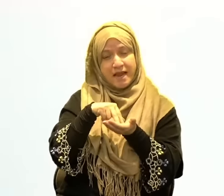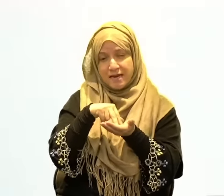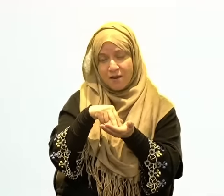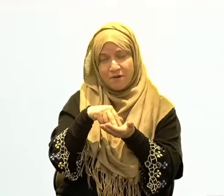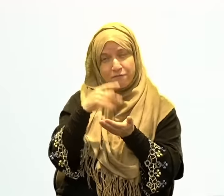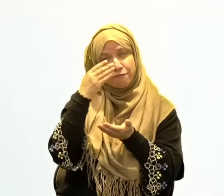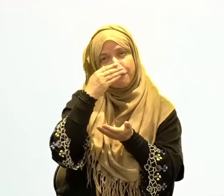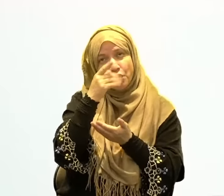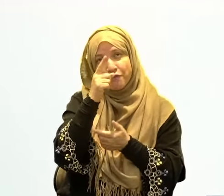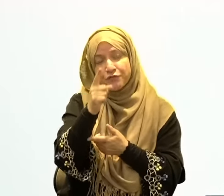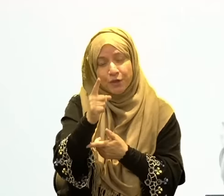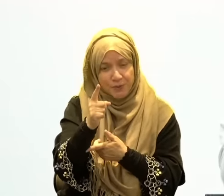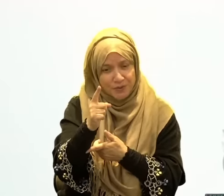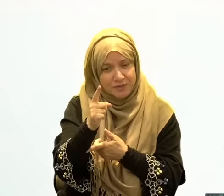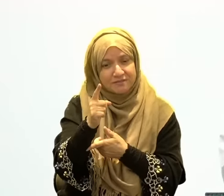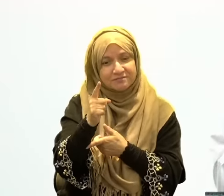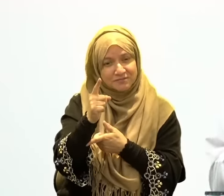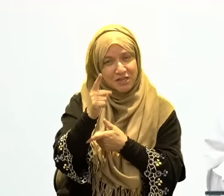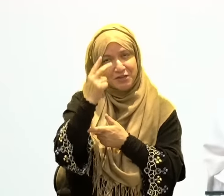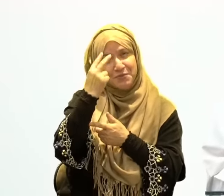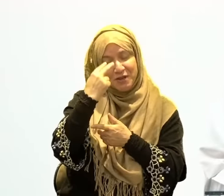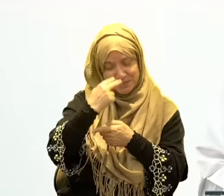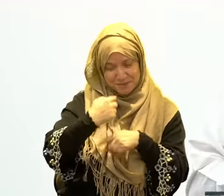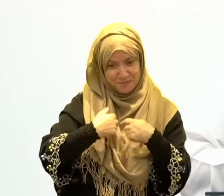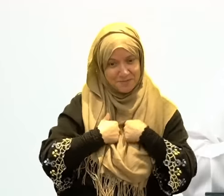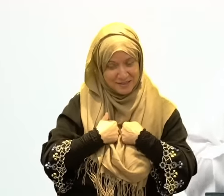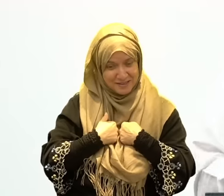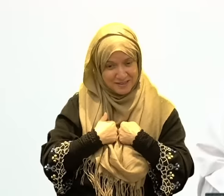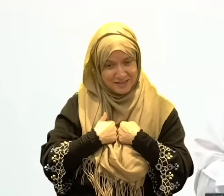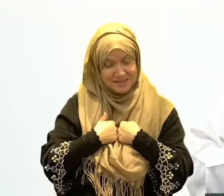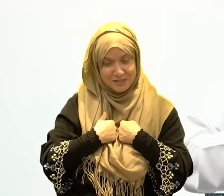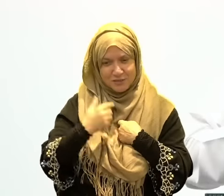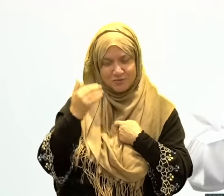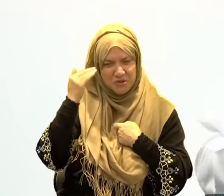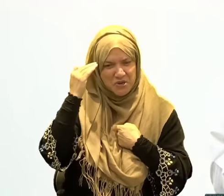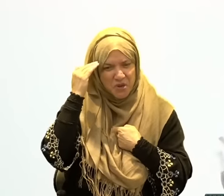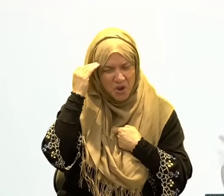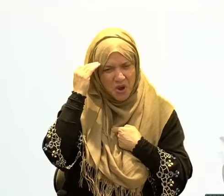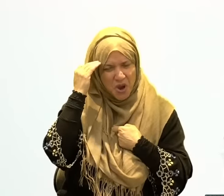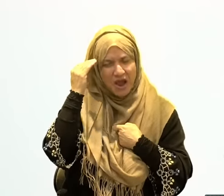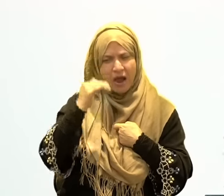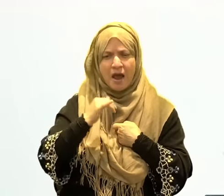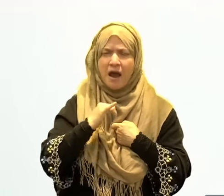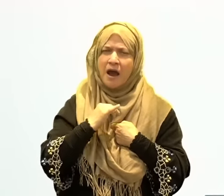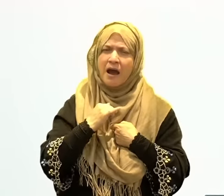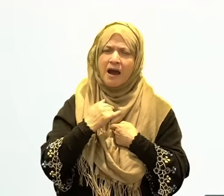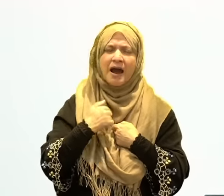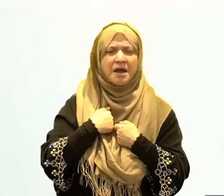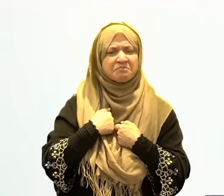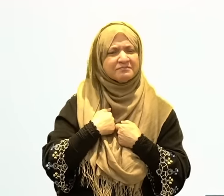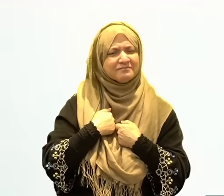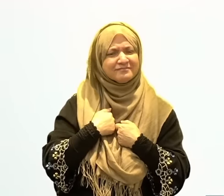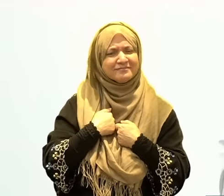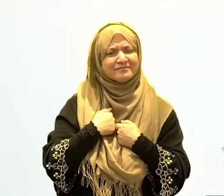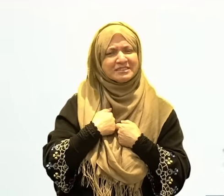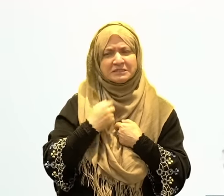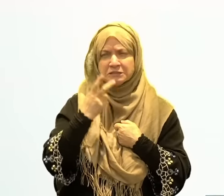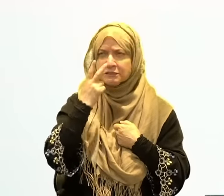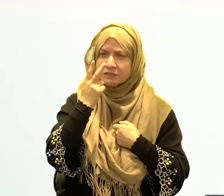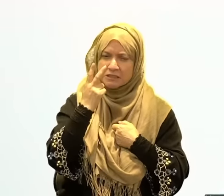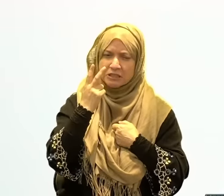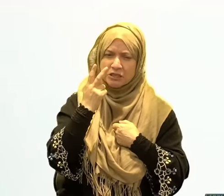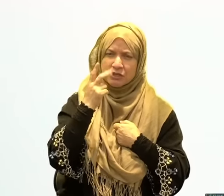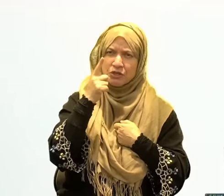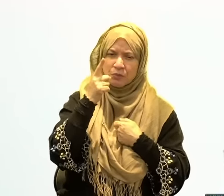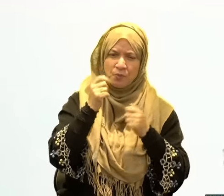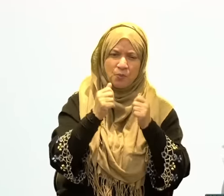is in his presence. And it becomes to a point where it's as if he can see Allah with his heart while he's in a state